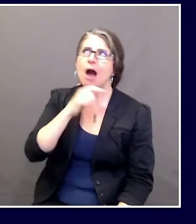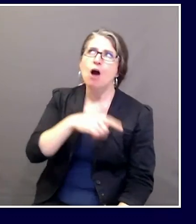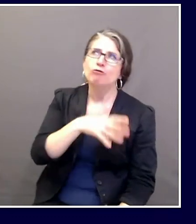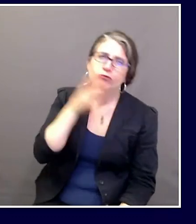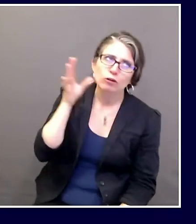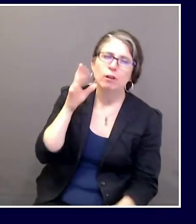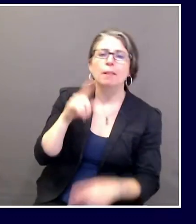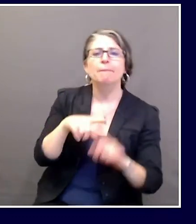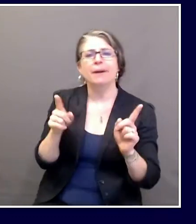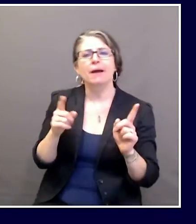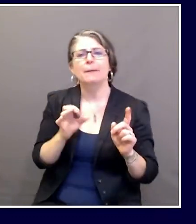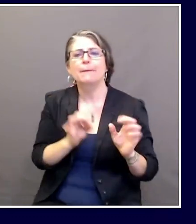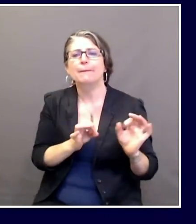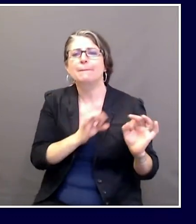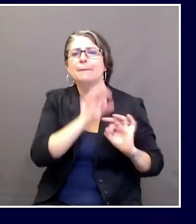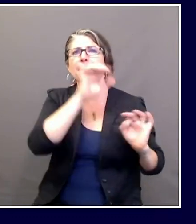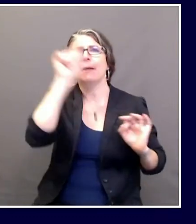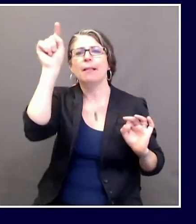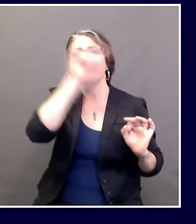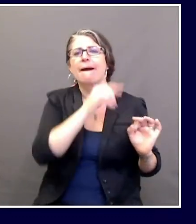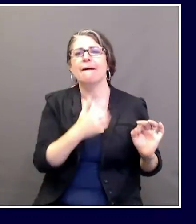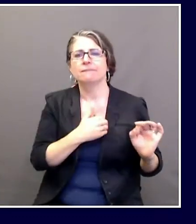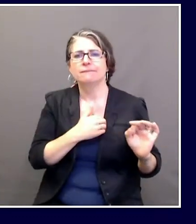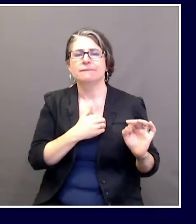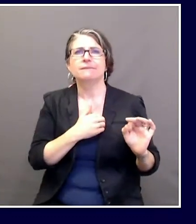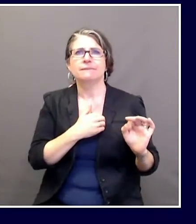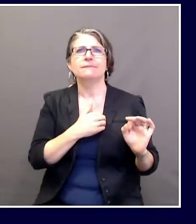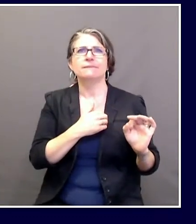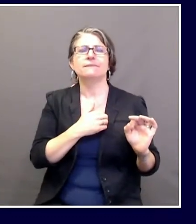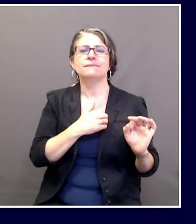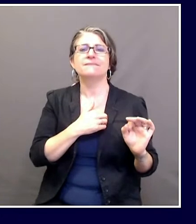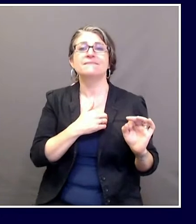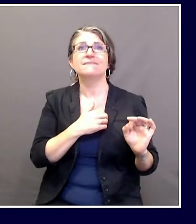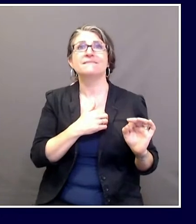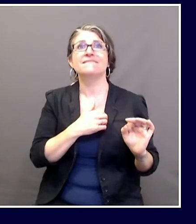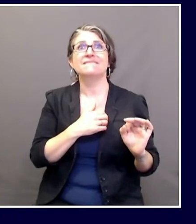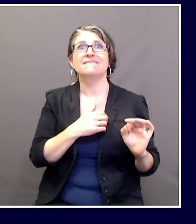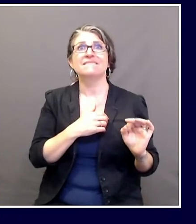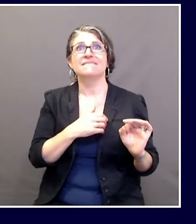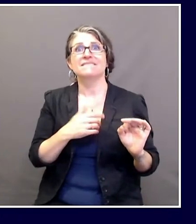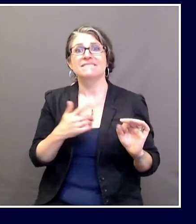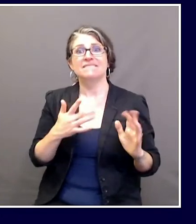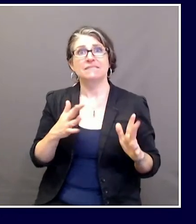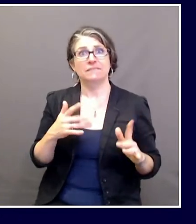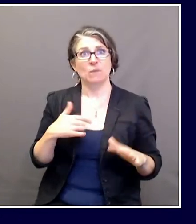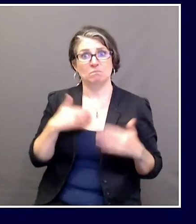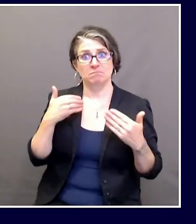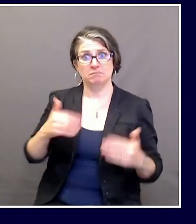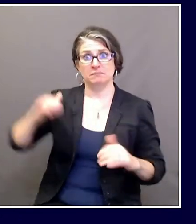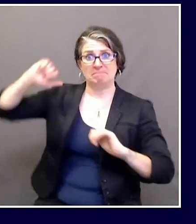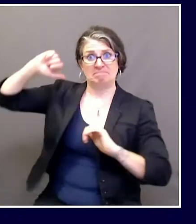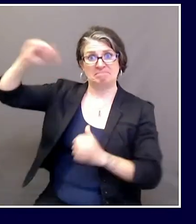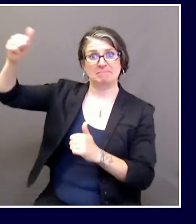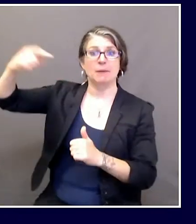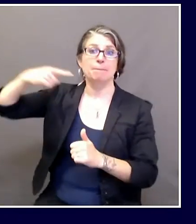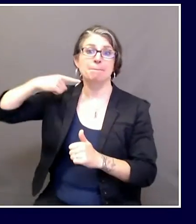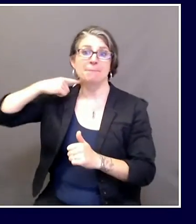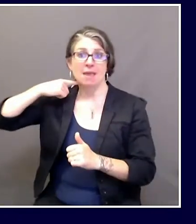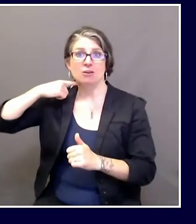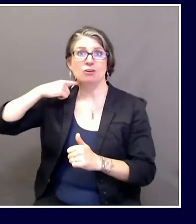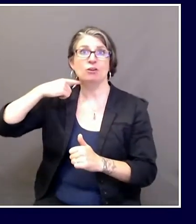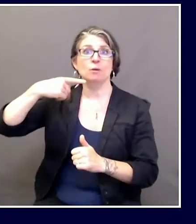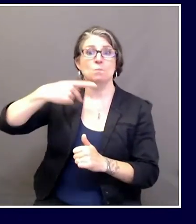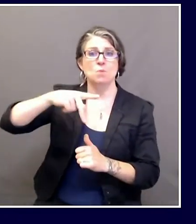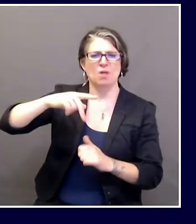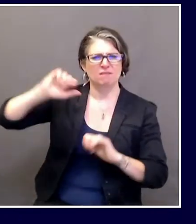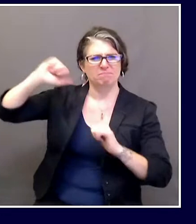even from the earliest days with preference to those rural places. So if you zoom all the way back to when the retail